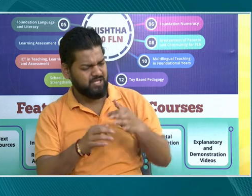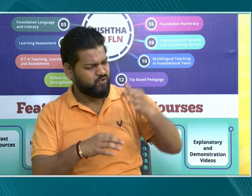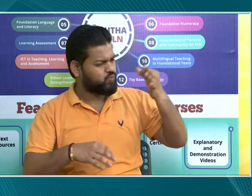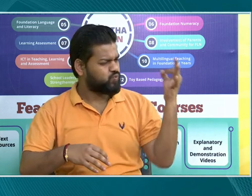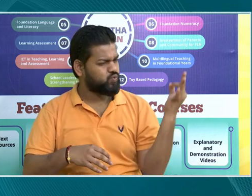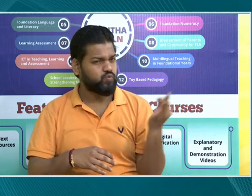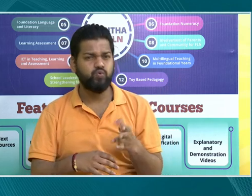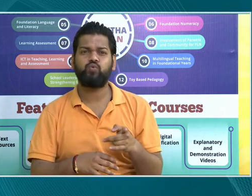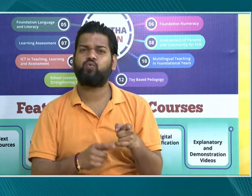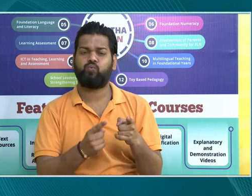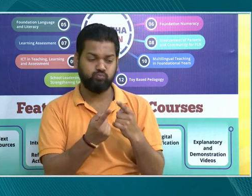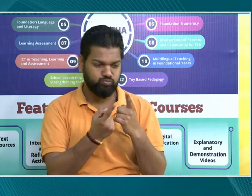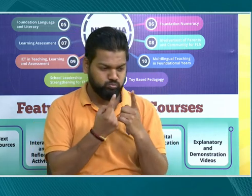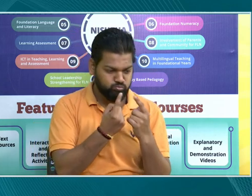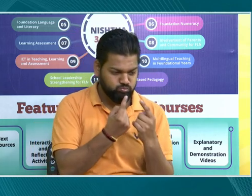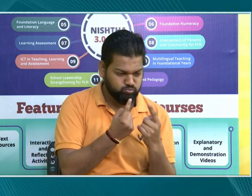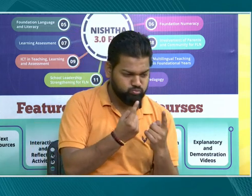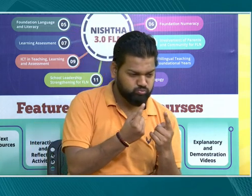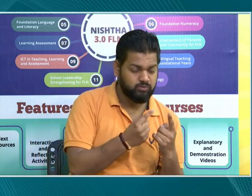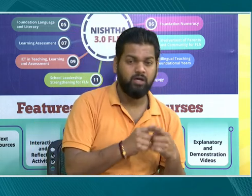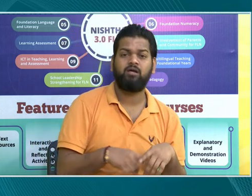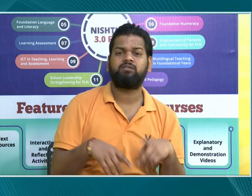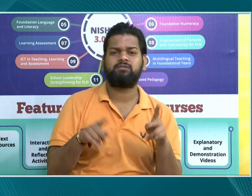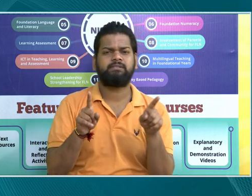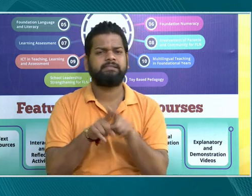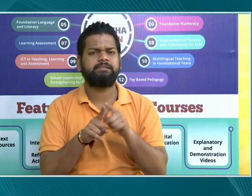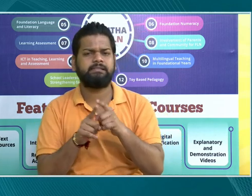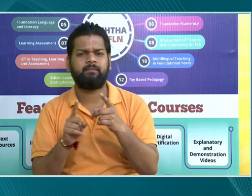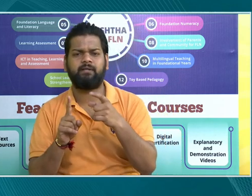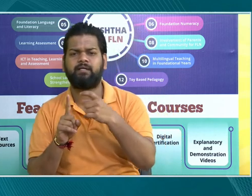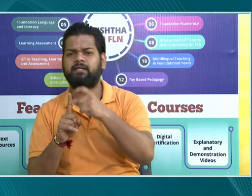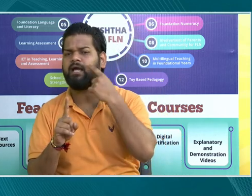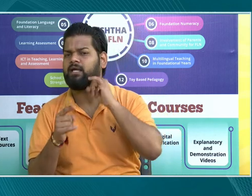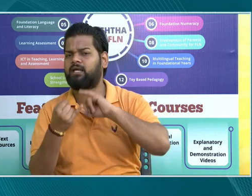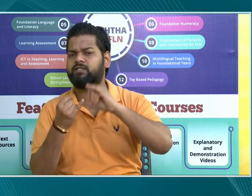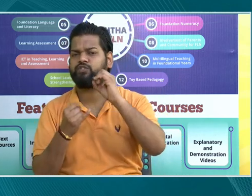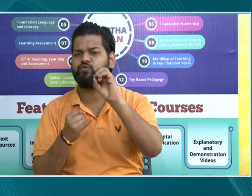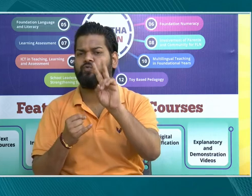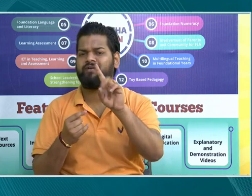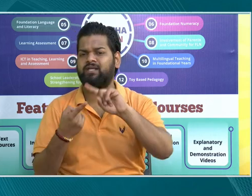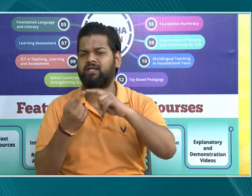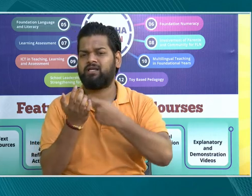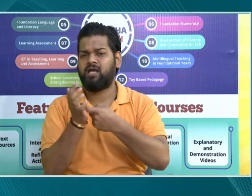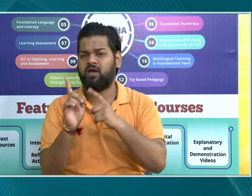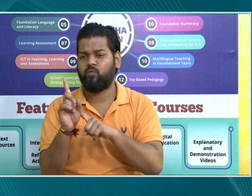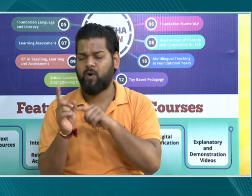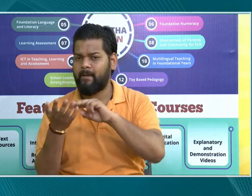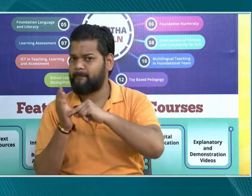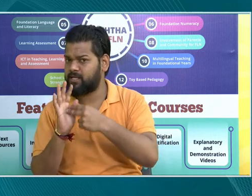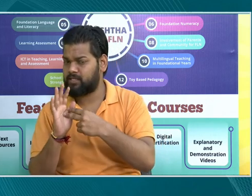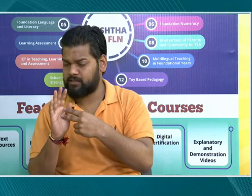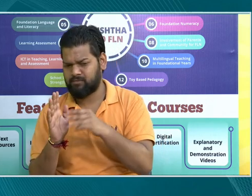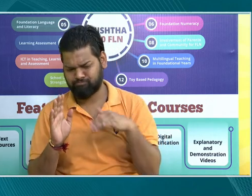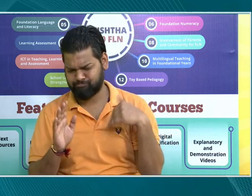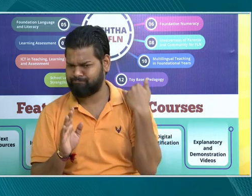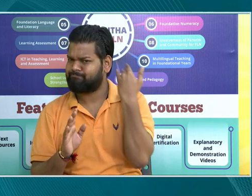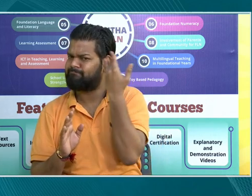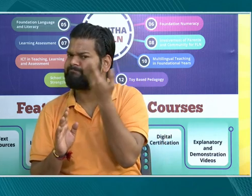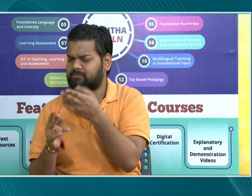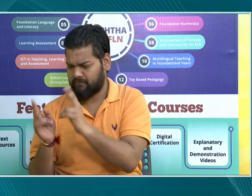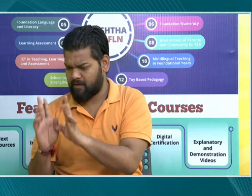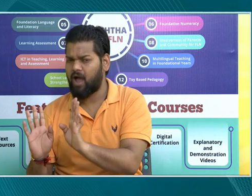new. And discovering is something which already exists. Okay. And a scientist